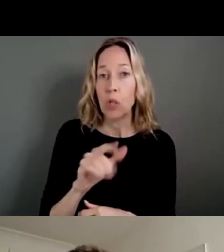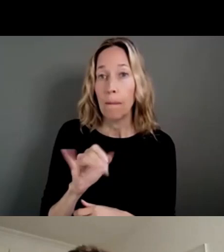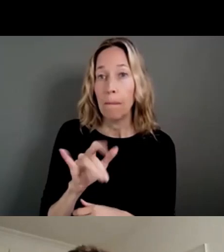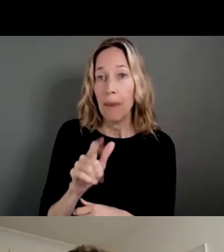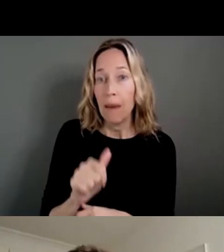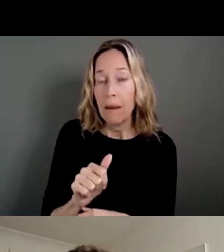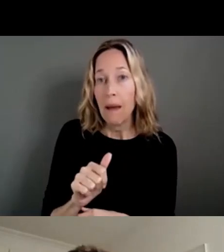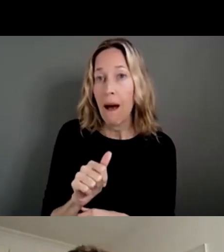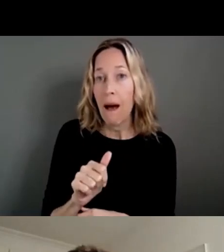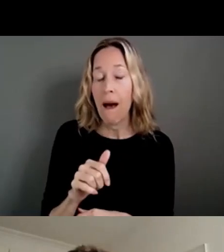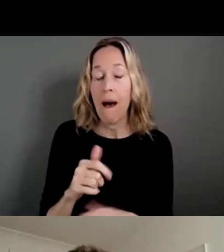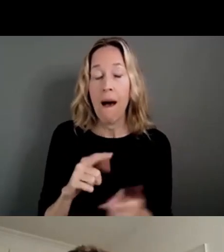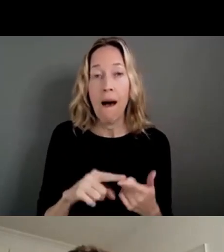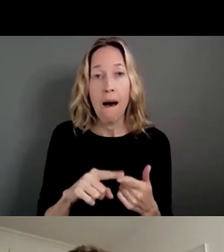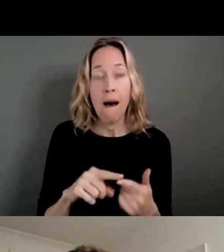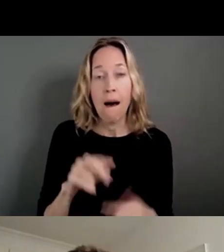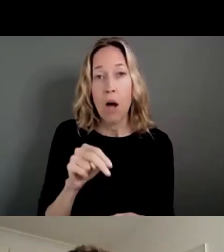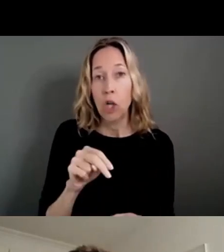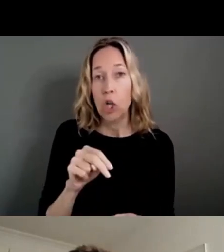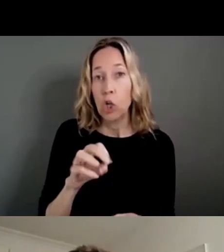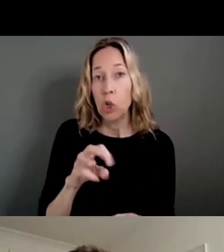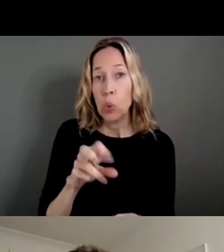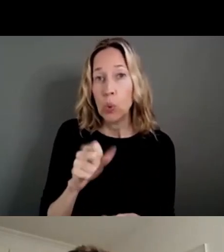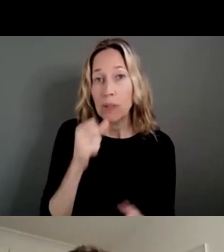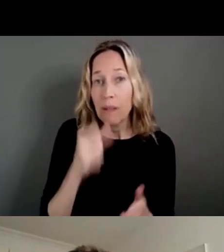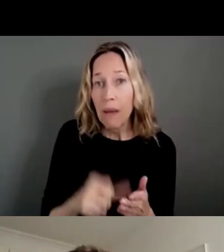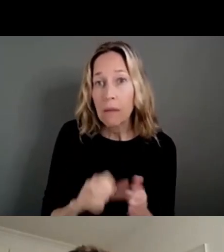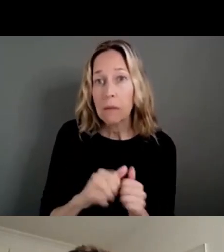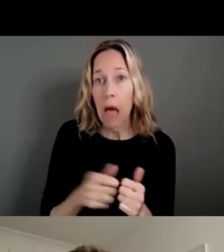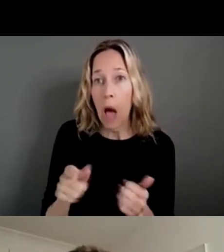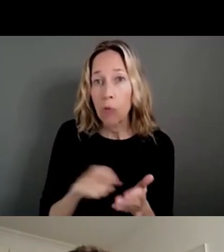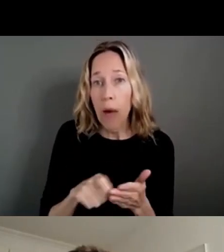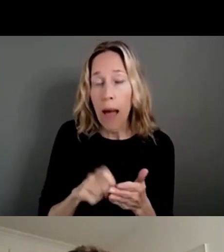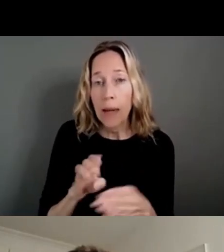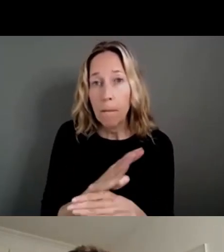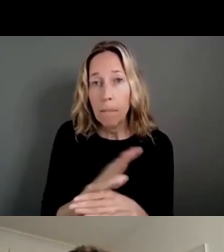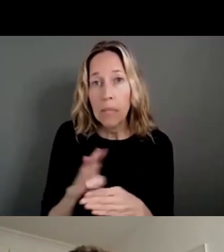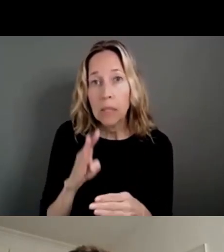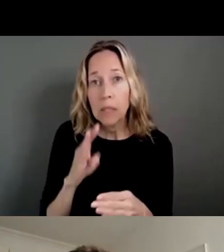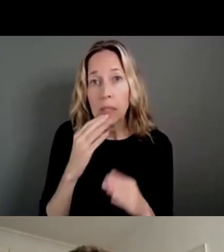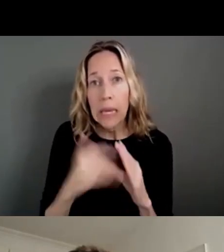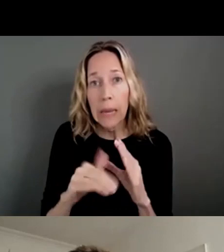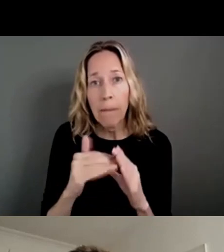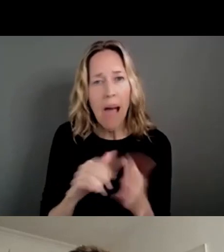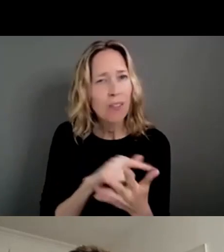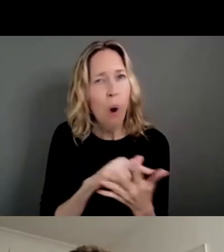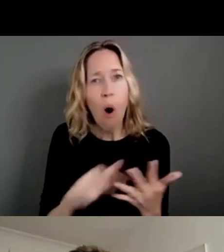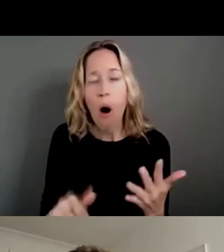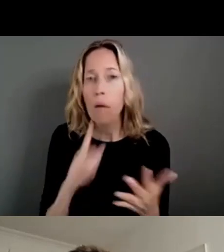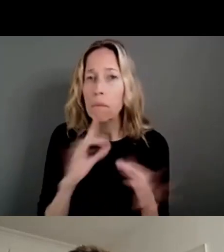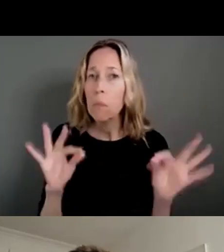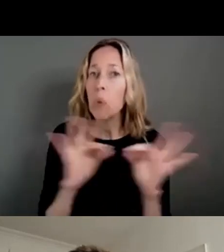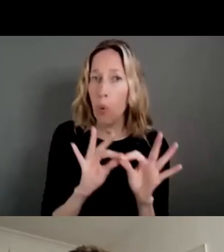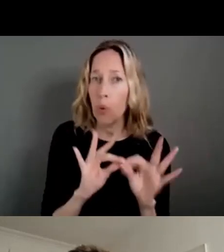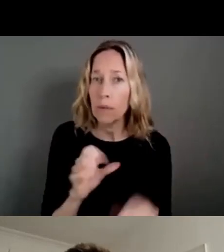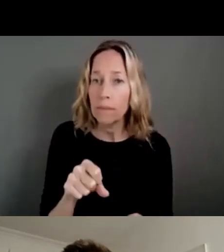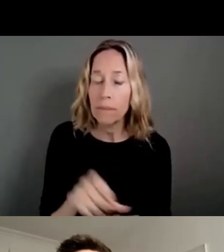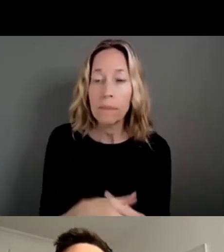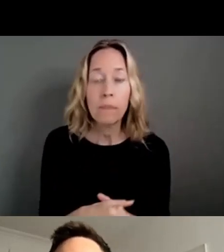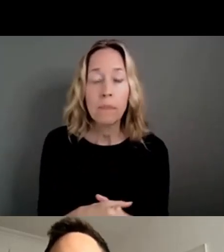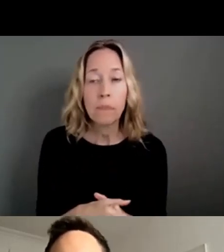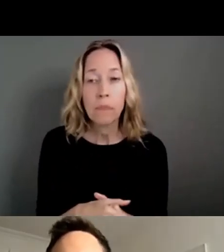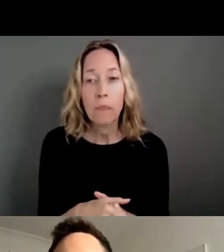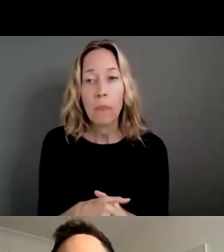write business emails, et cetera, et cetera. And then breaking into new